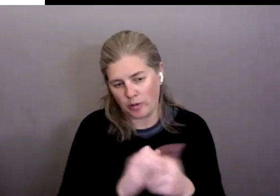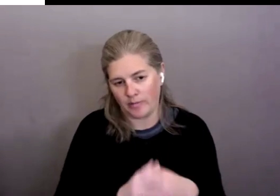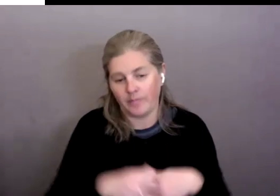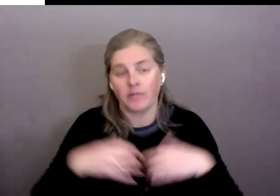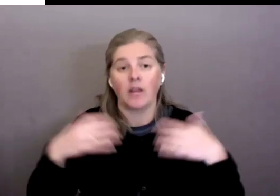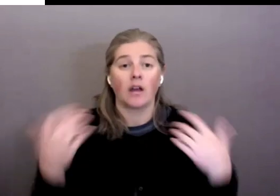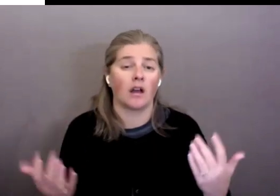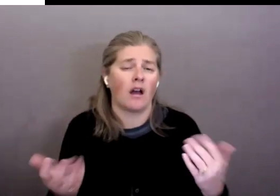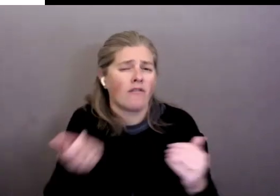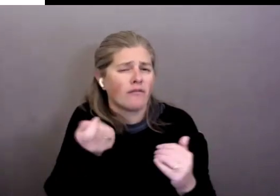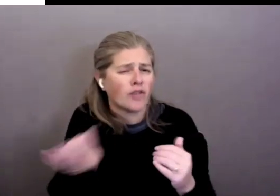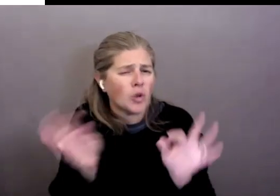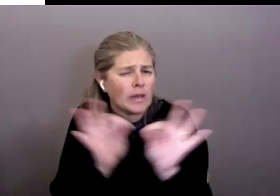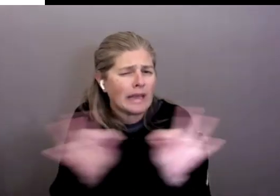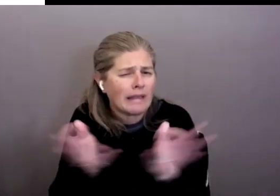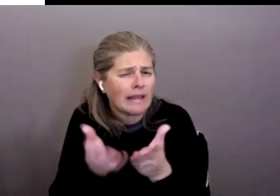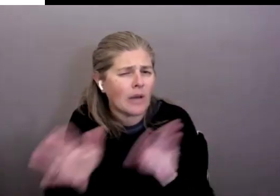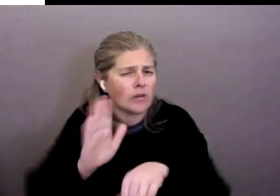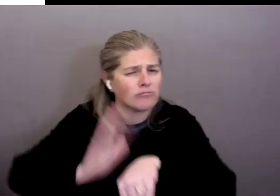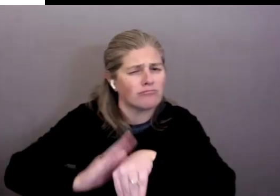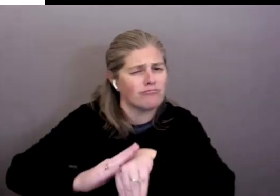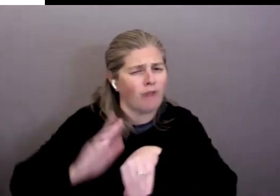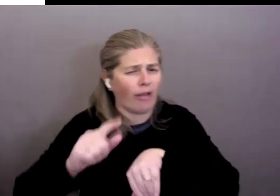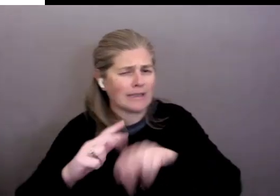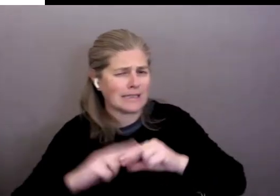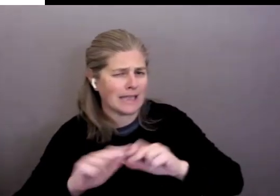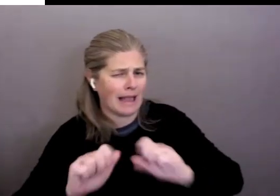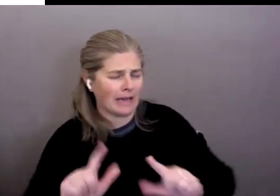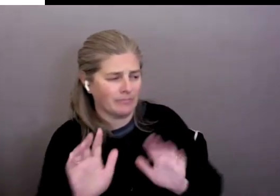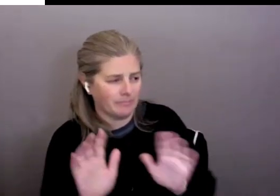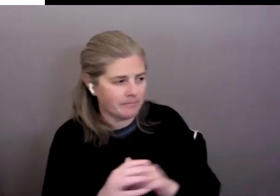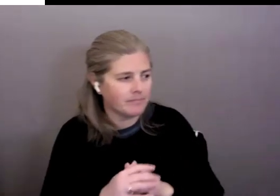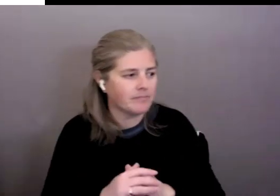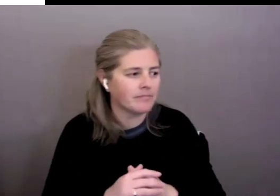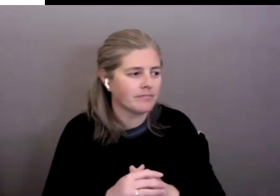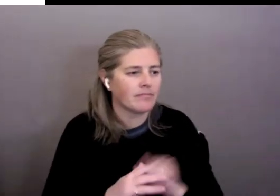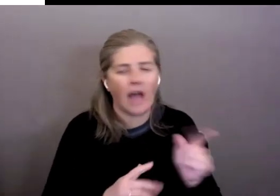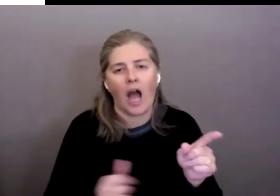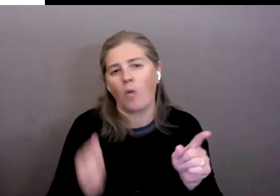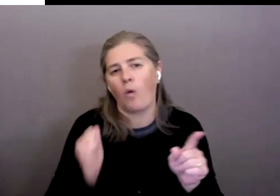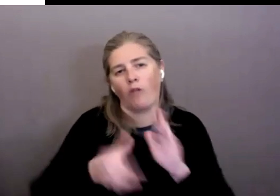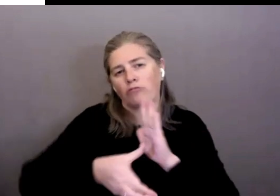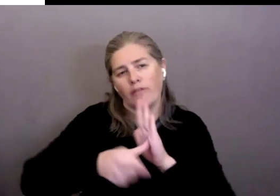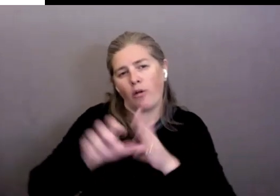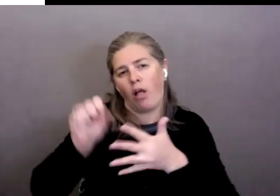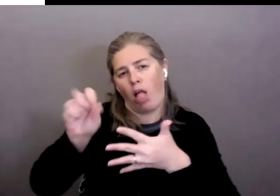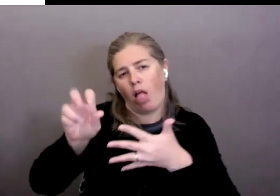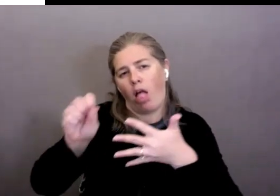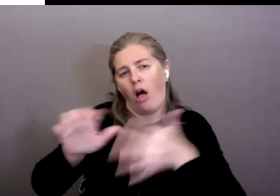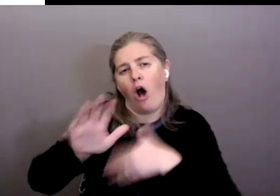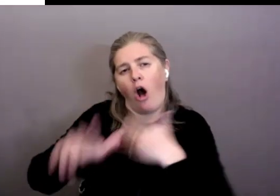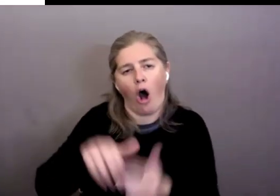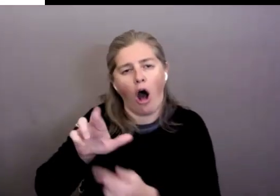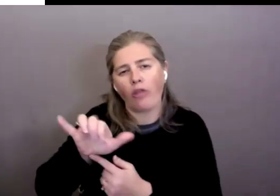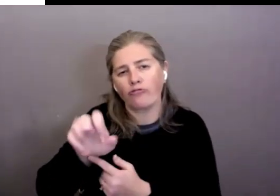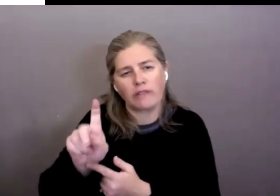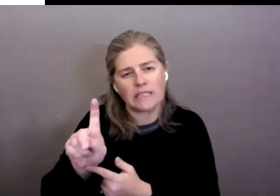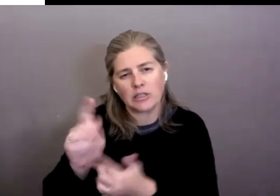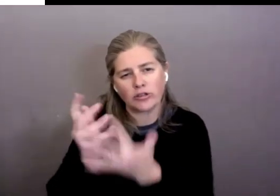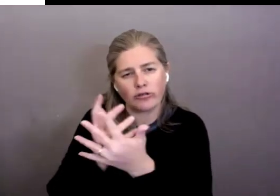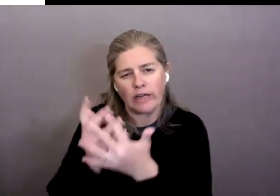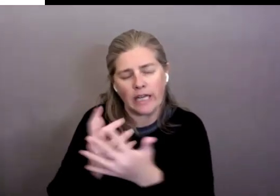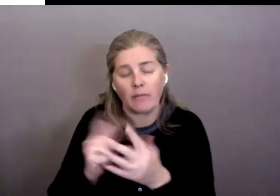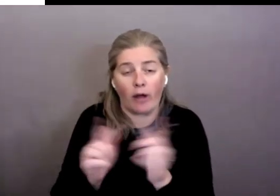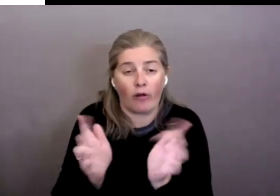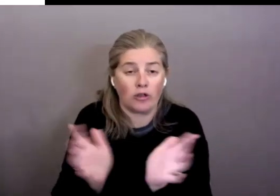A couple of key elements I just want to flag on this slide. I won't review all the risk screening criteria in this webinar, but I encourage you to take a